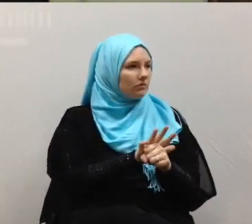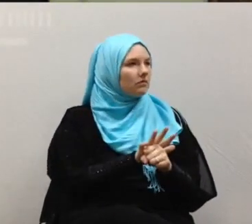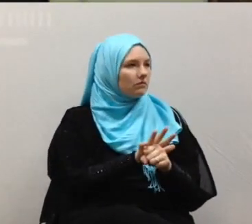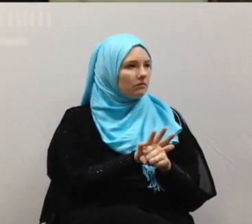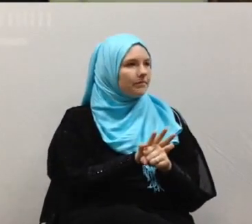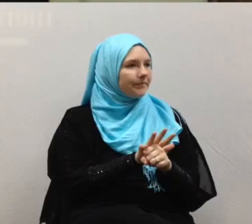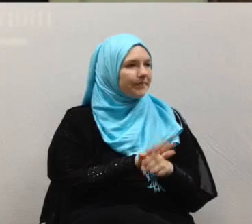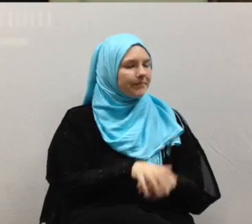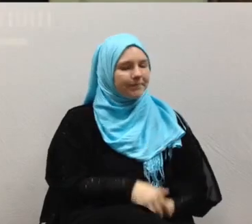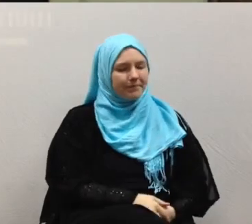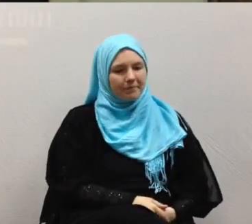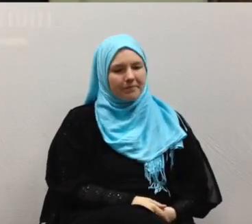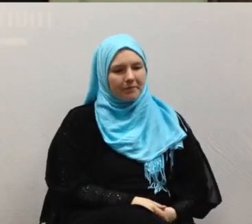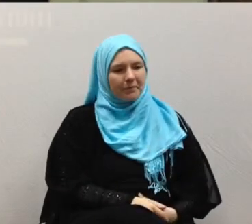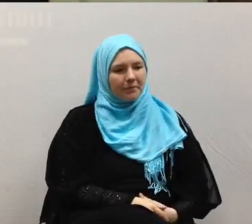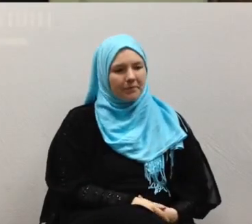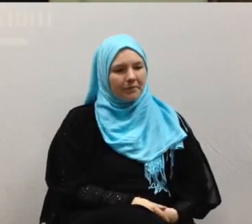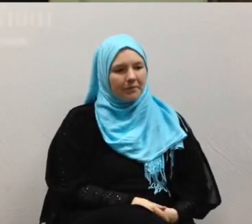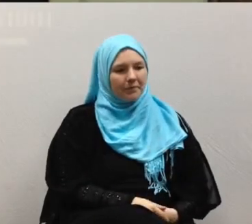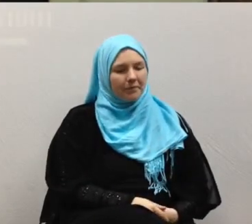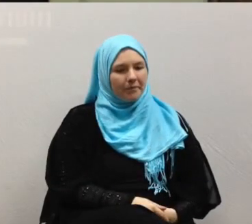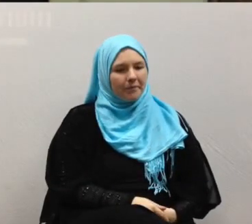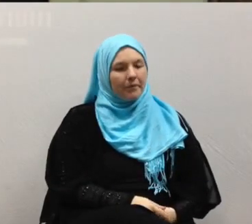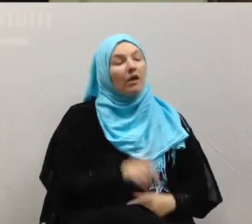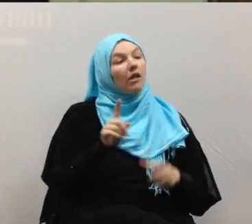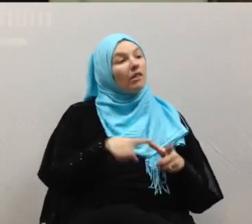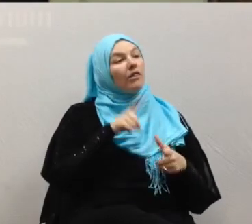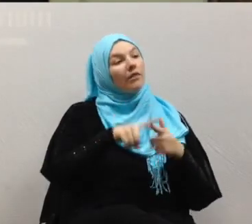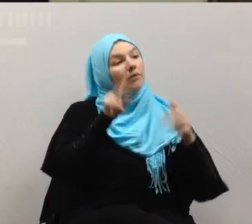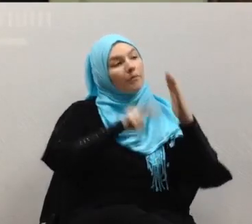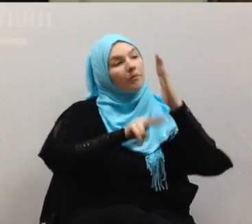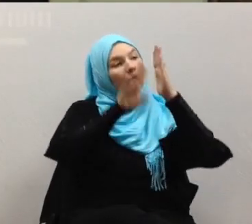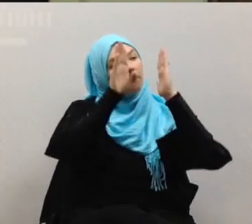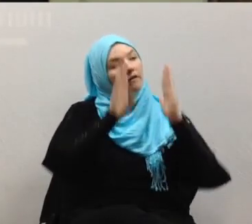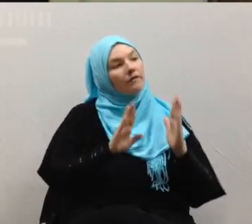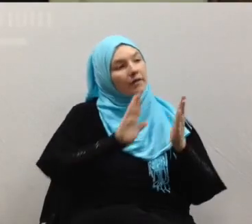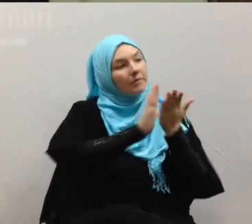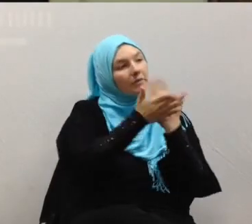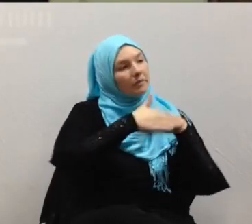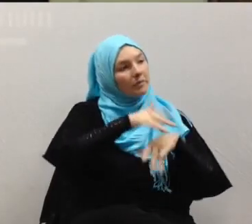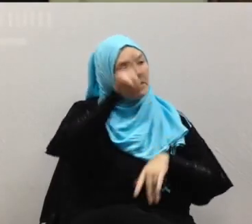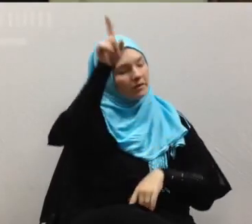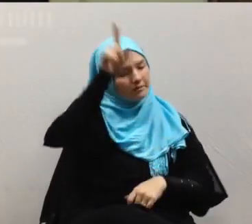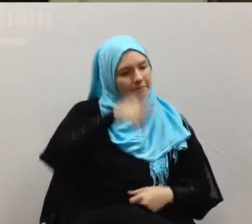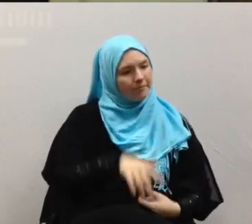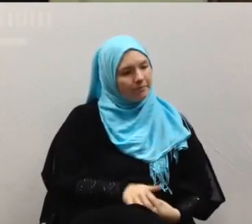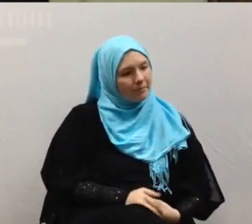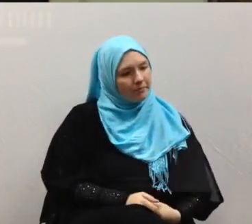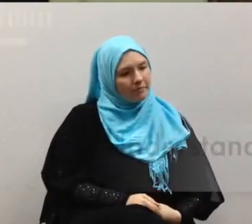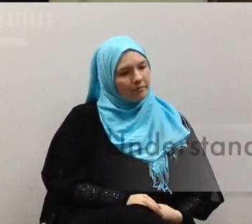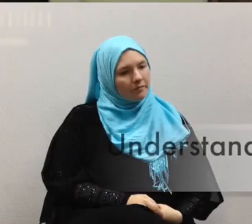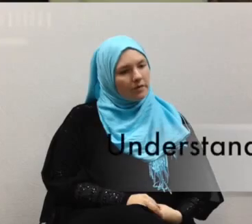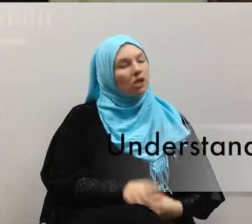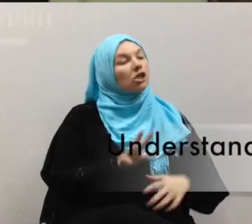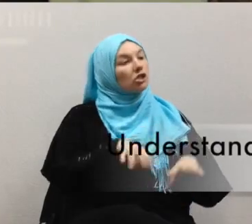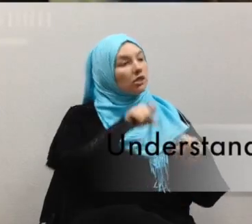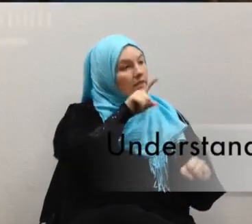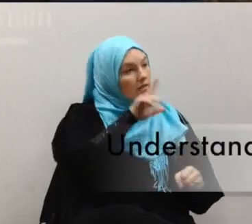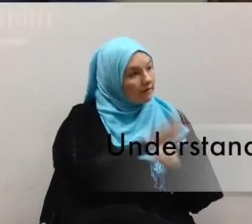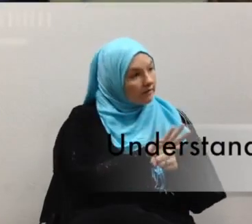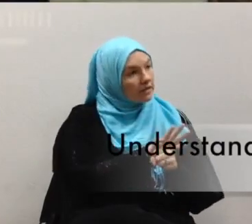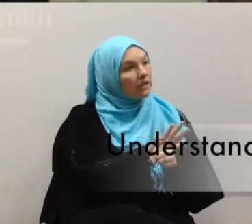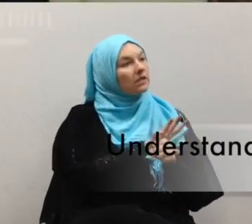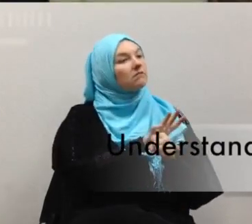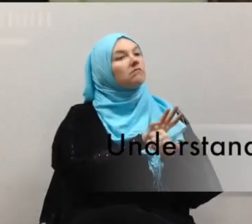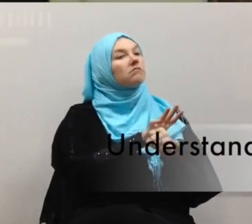Then the Prophet sallallahu alaihi wasallam, as he took the covenant and the pledge from the people to fight with him,